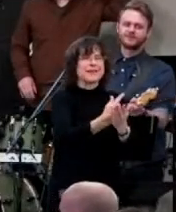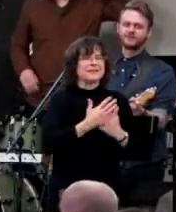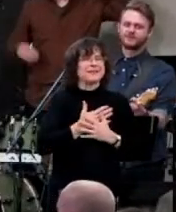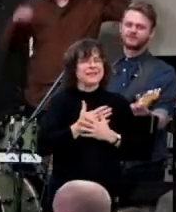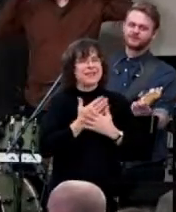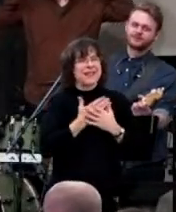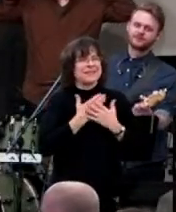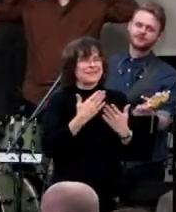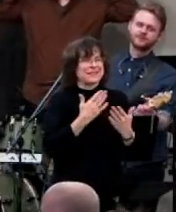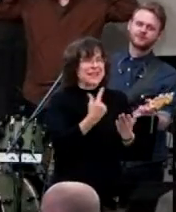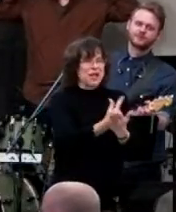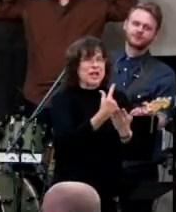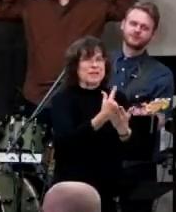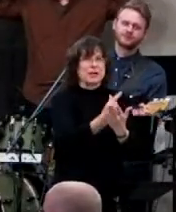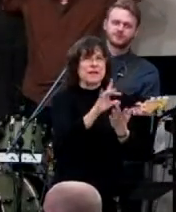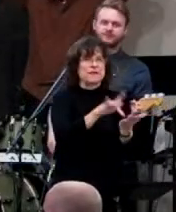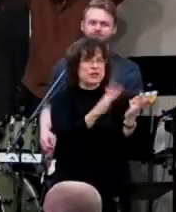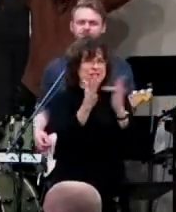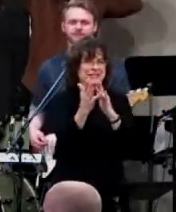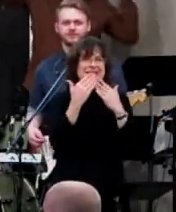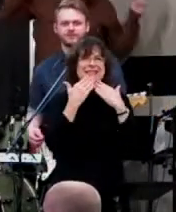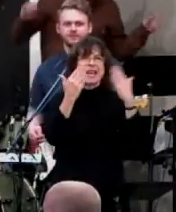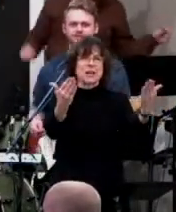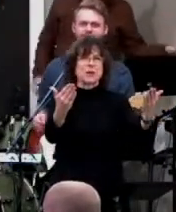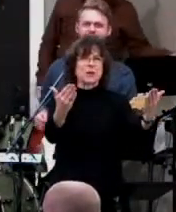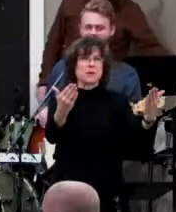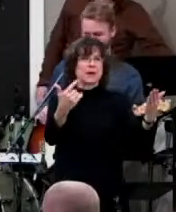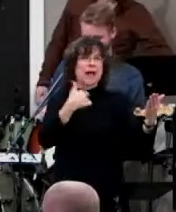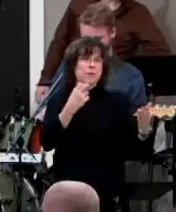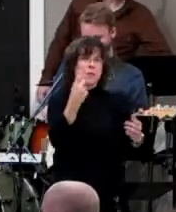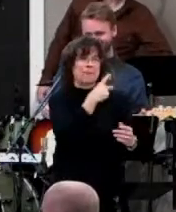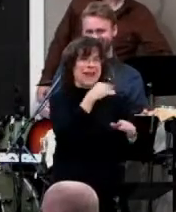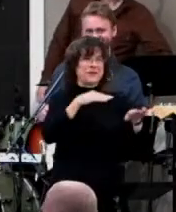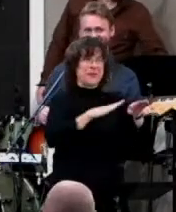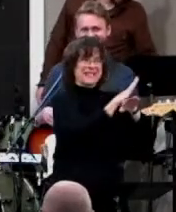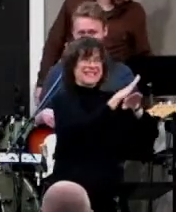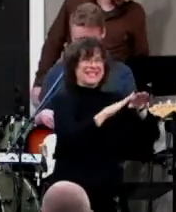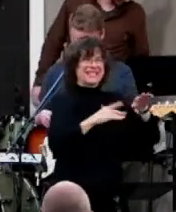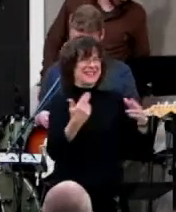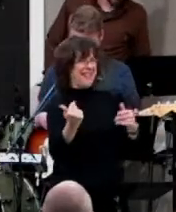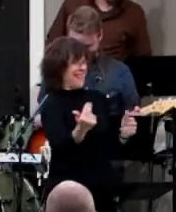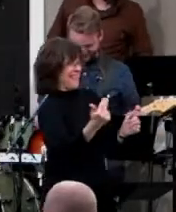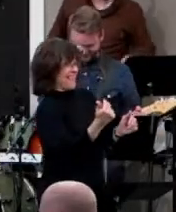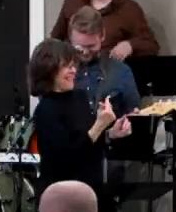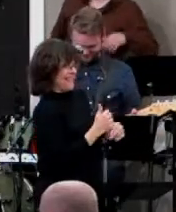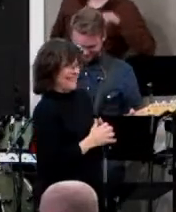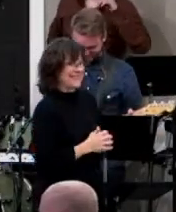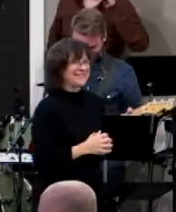gospel of Jesus. Thank you. I'm going back to the beach. Bye.